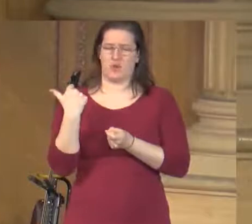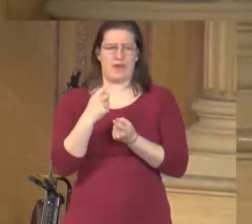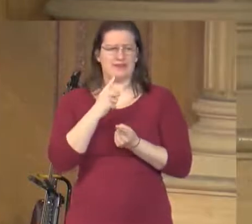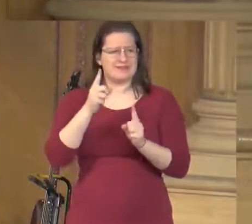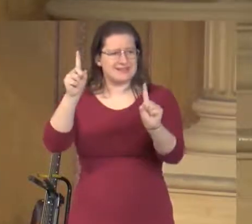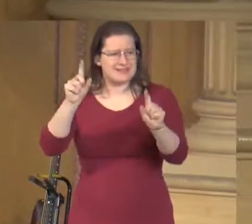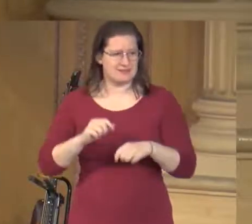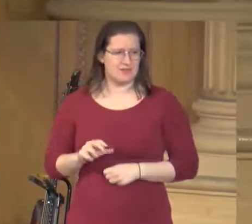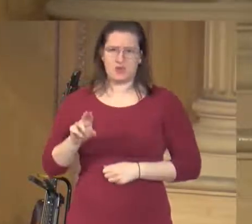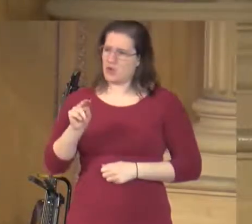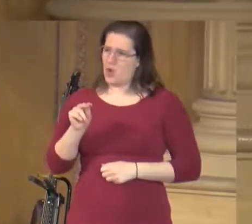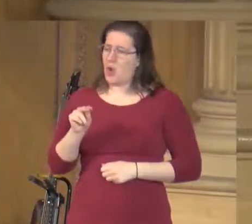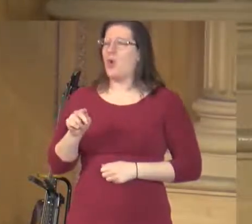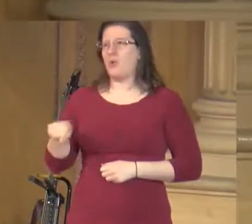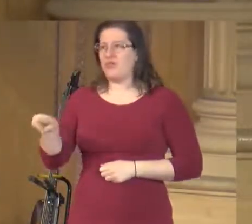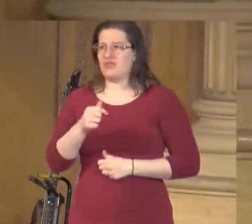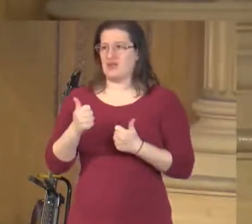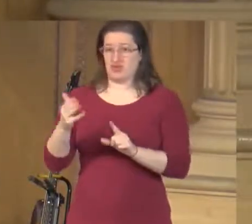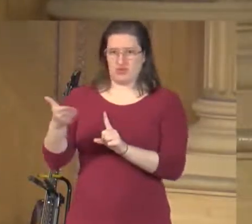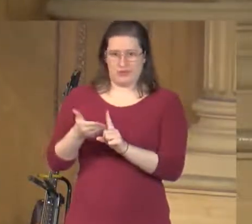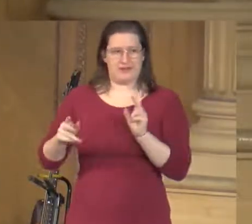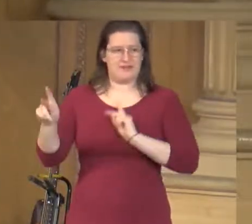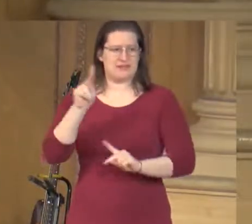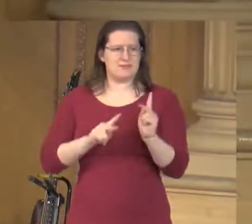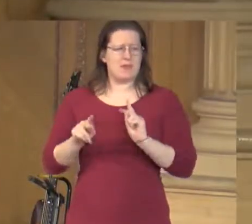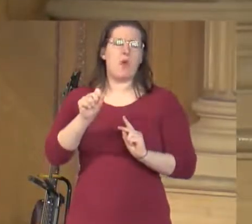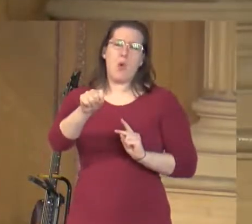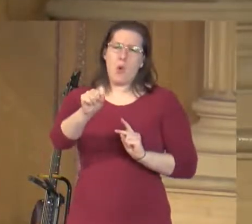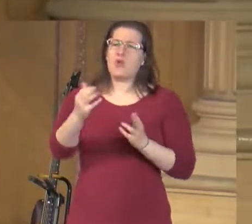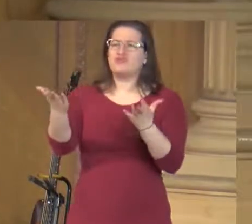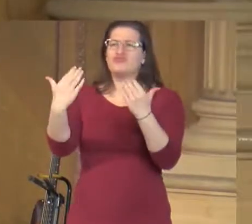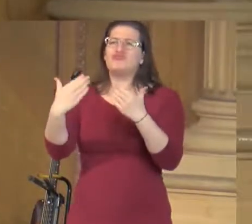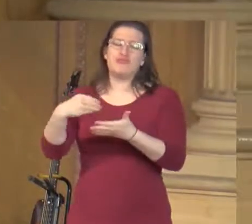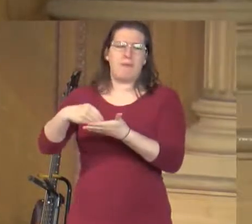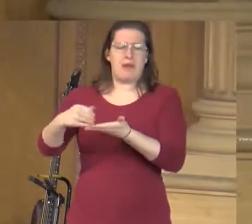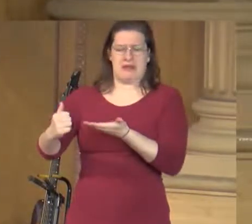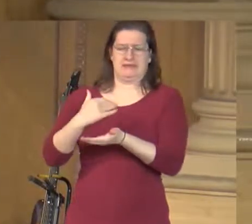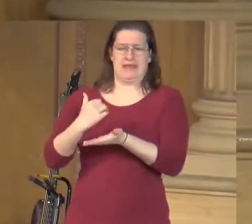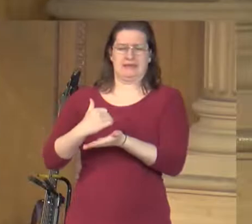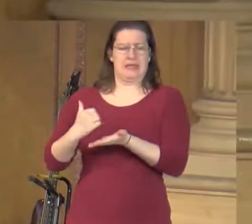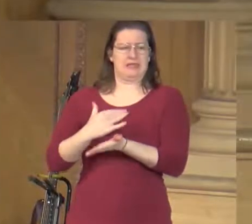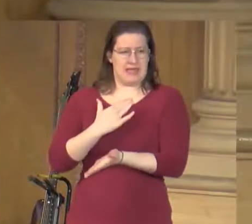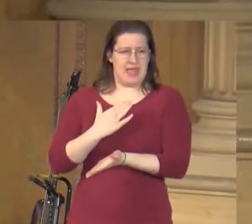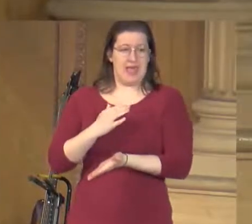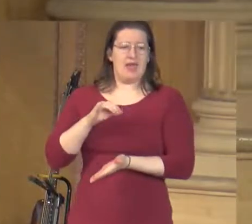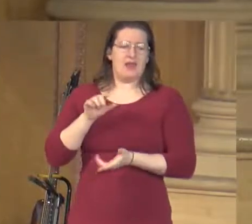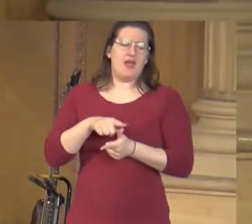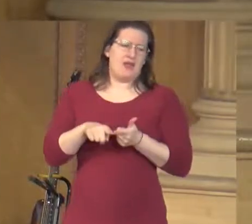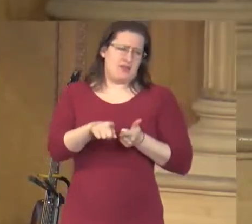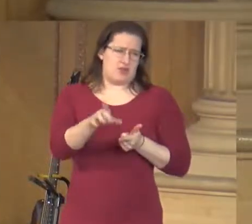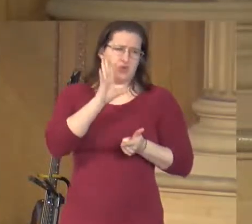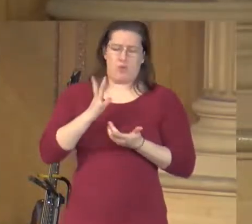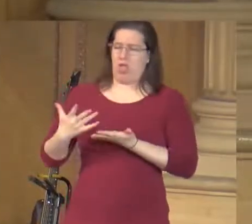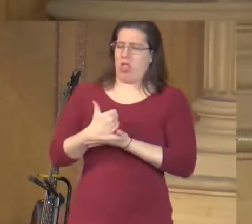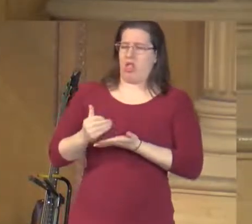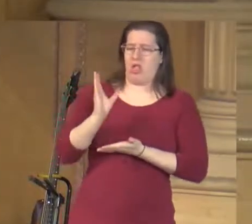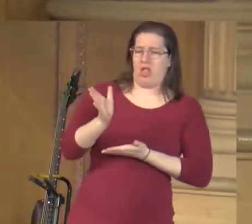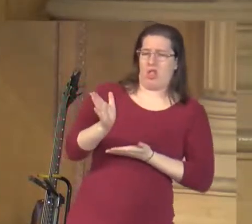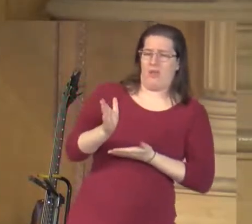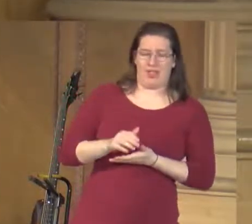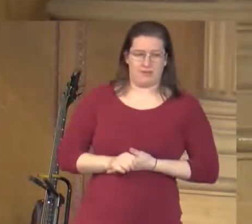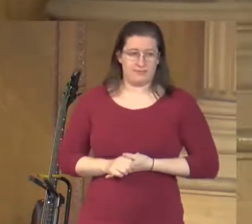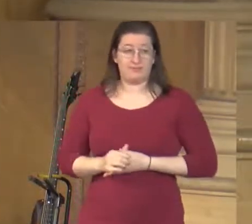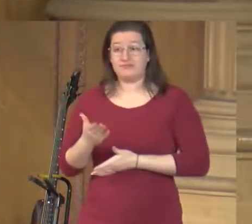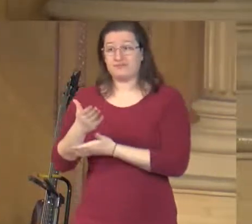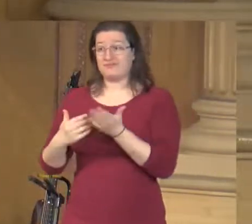you're sowing a seed and there's going to be a harvest that you reap someday. There are others who guarantee healing and say that